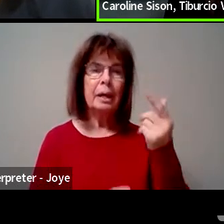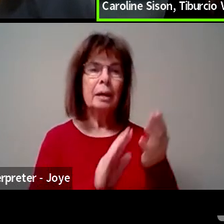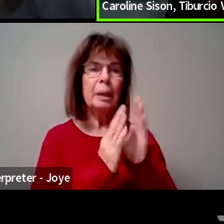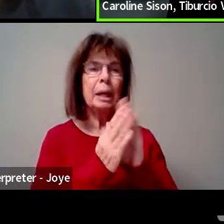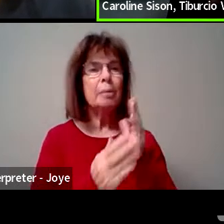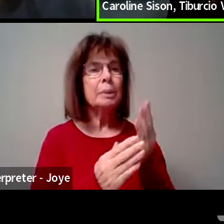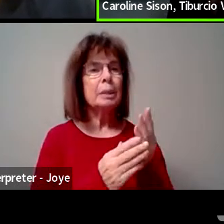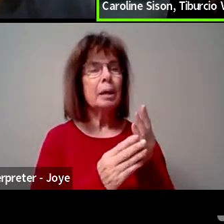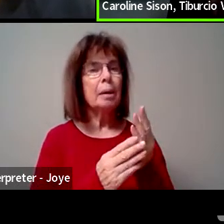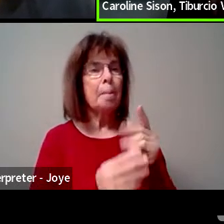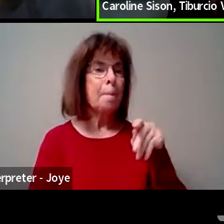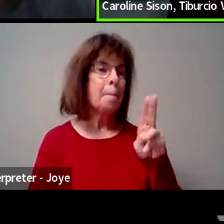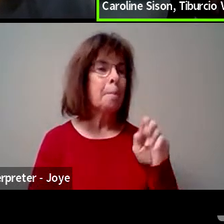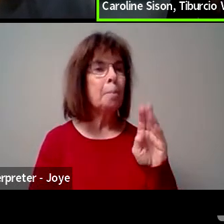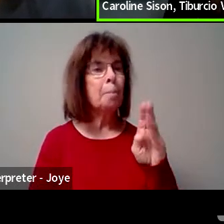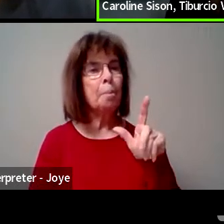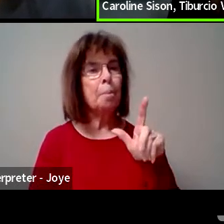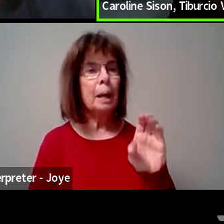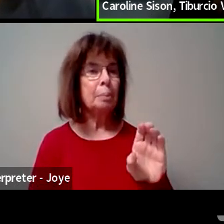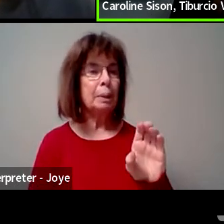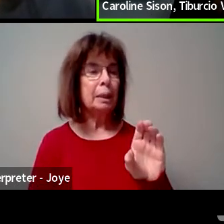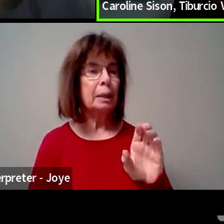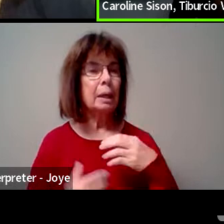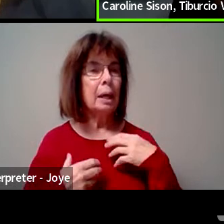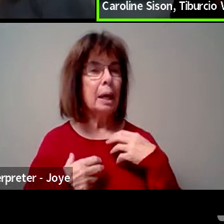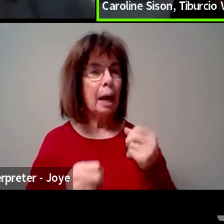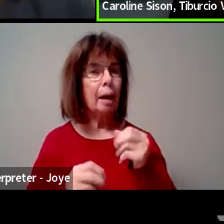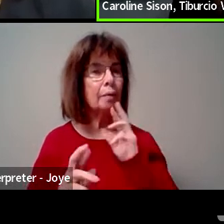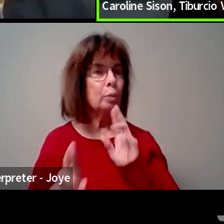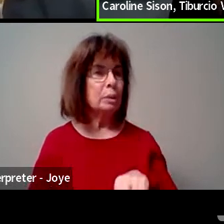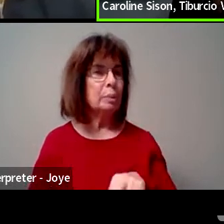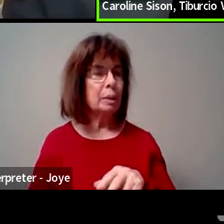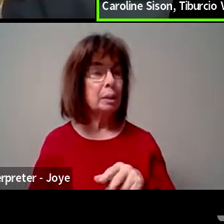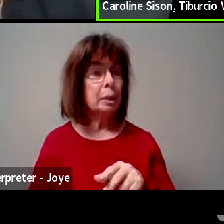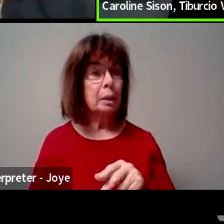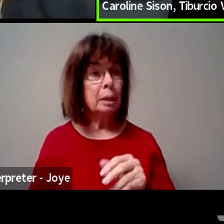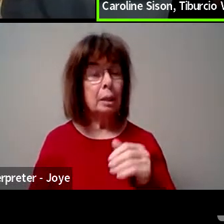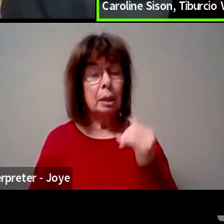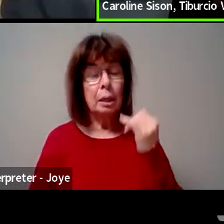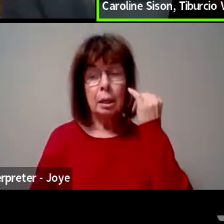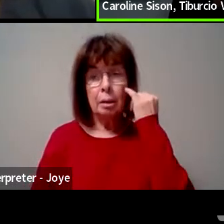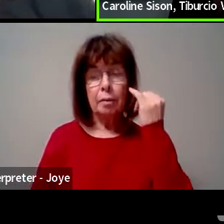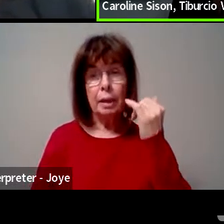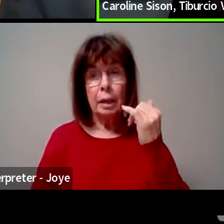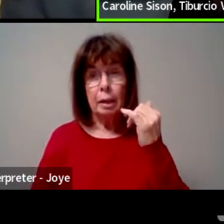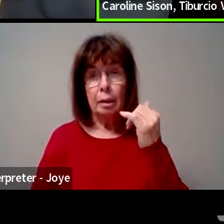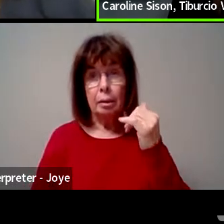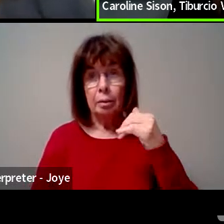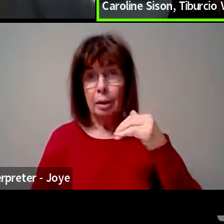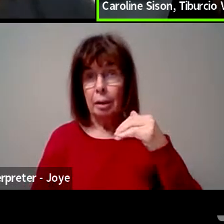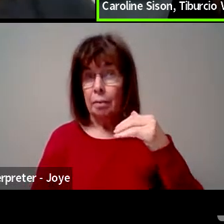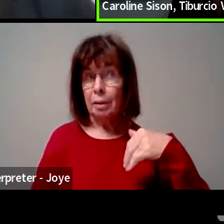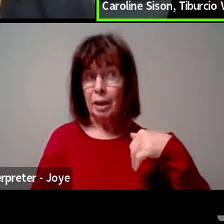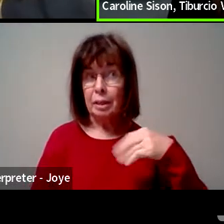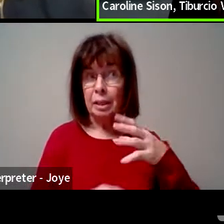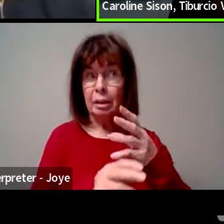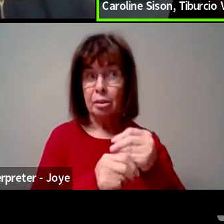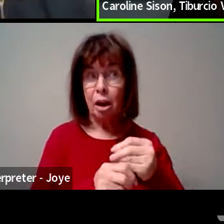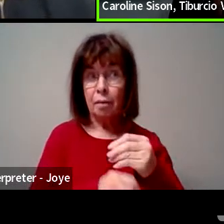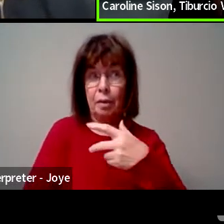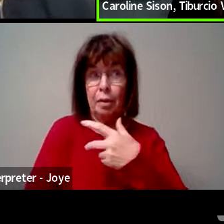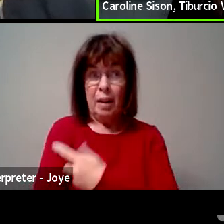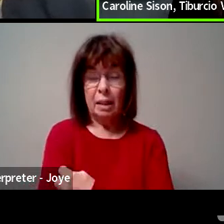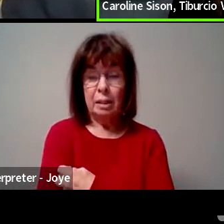health response, where if they haven't received the vaccine by now, maybe